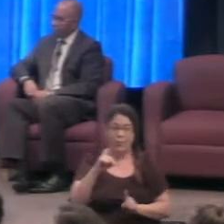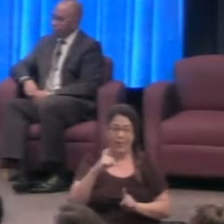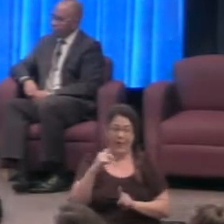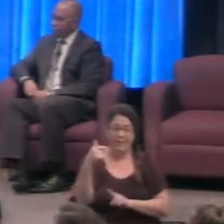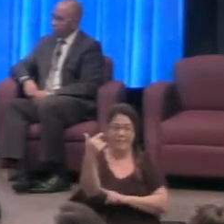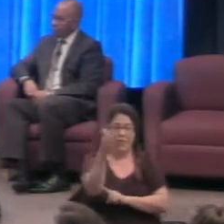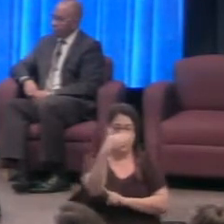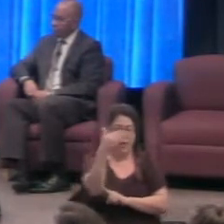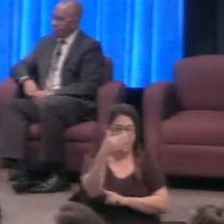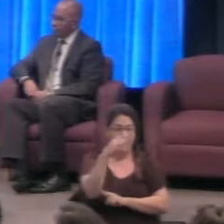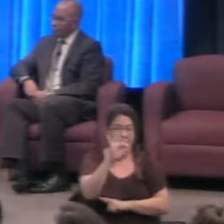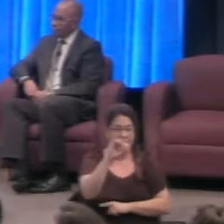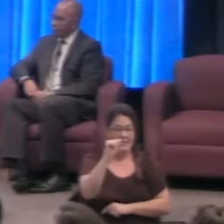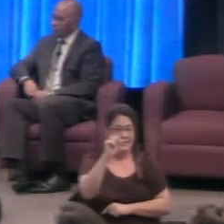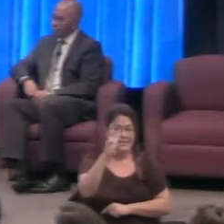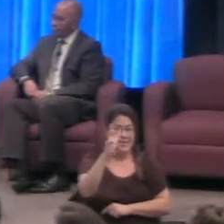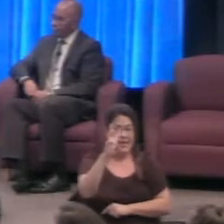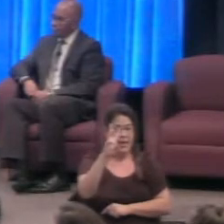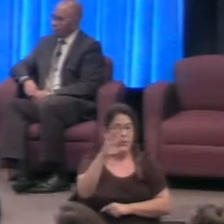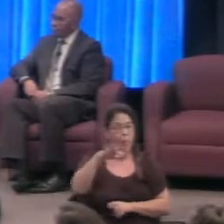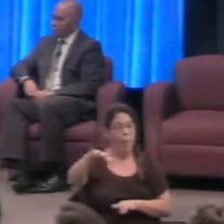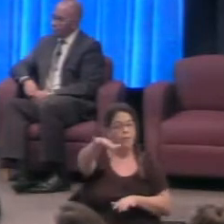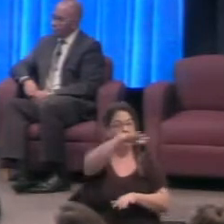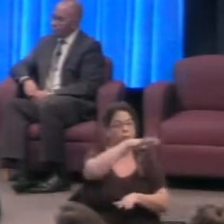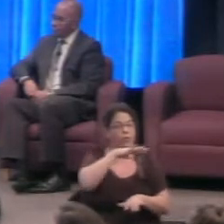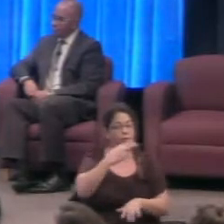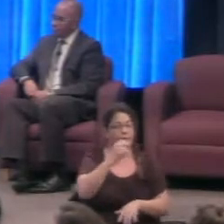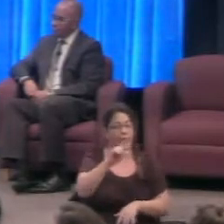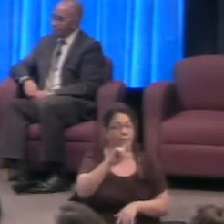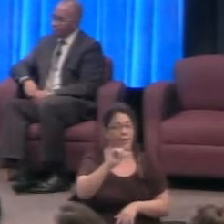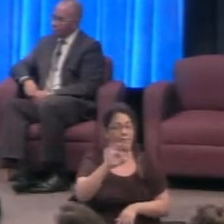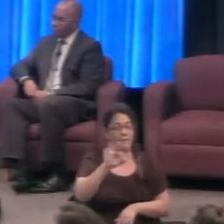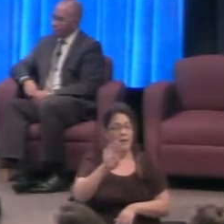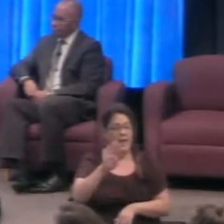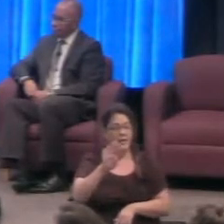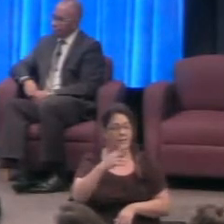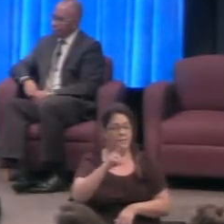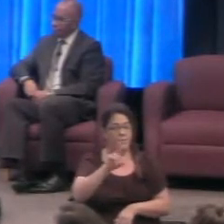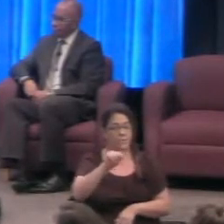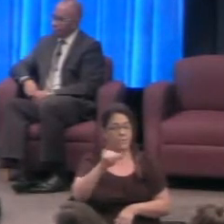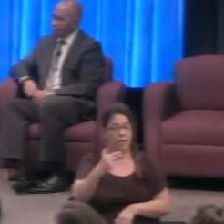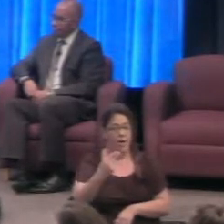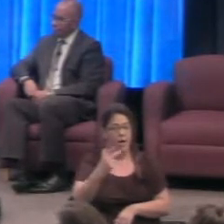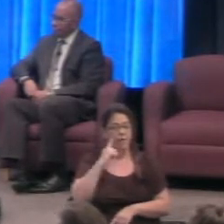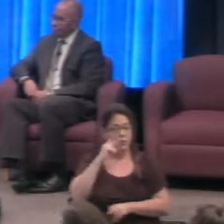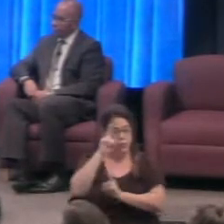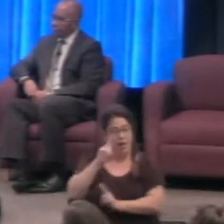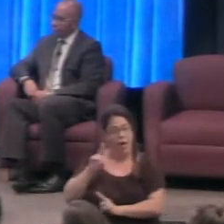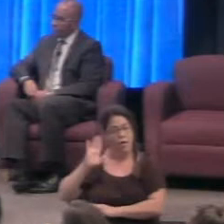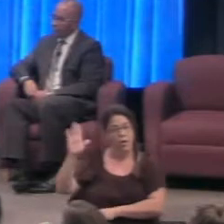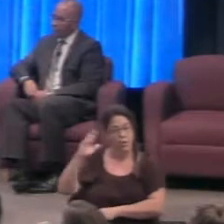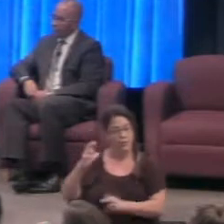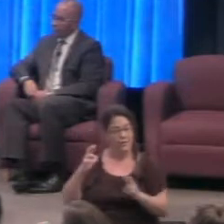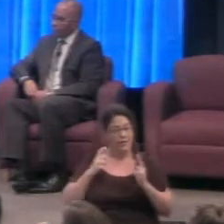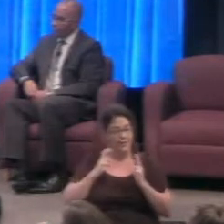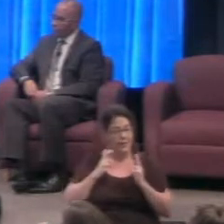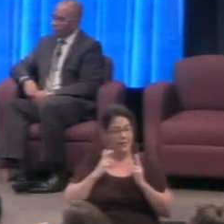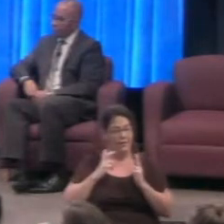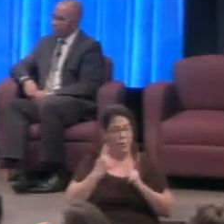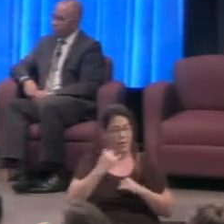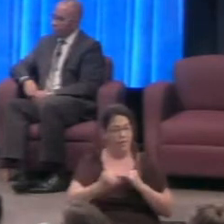It's flown in an F-16 over Hill Air Force Base, Utah, in honor of Miss Janet Miller. And this was one of the